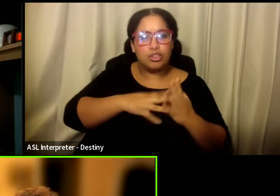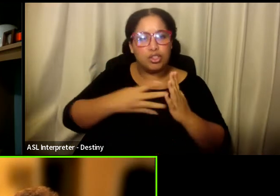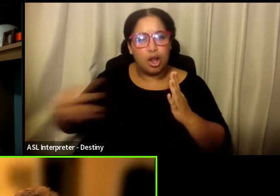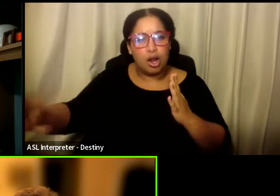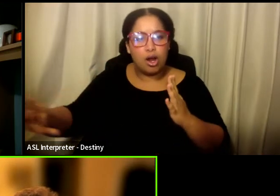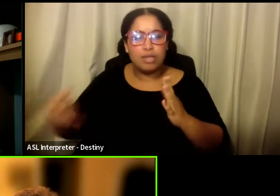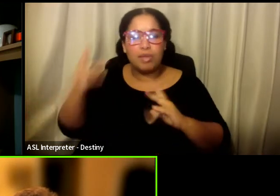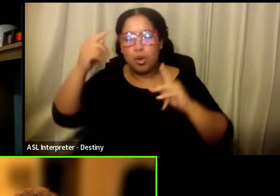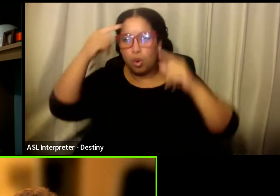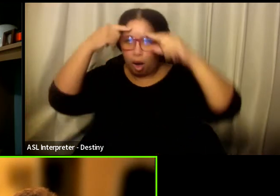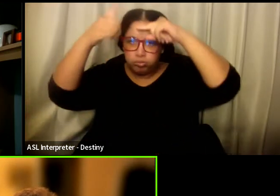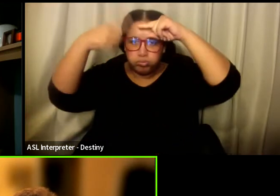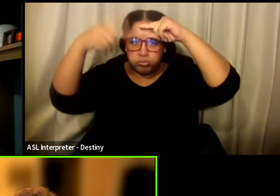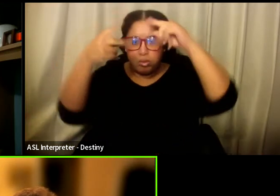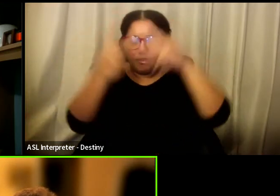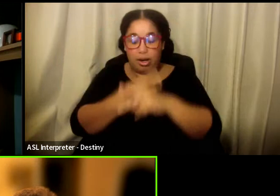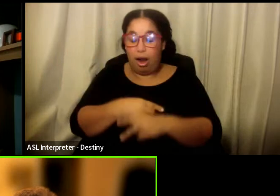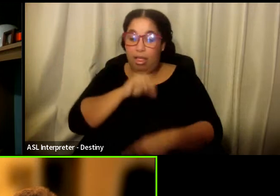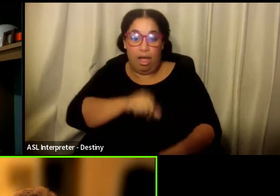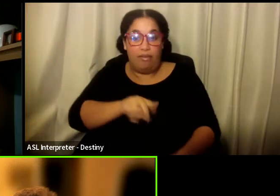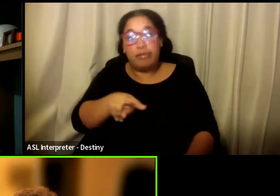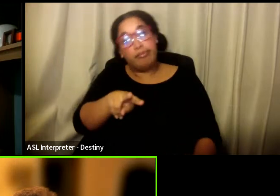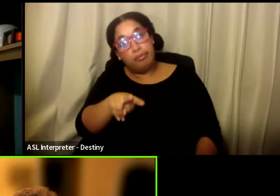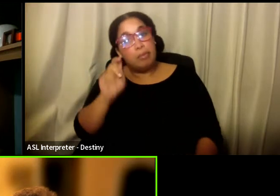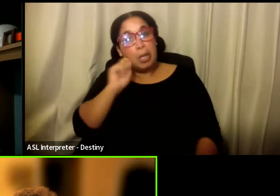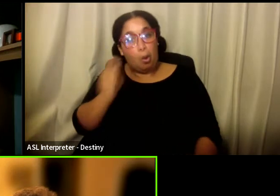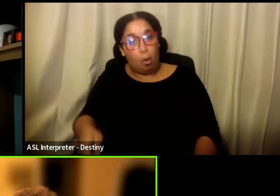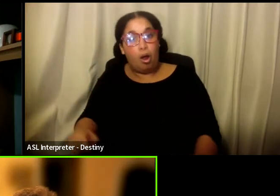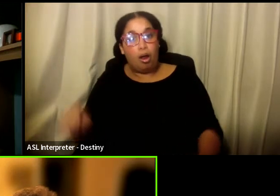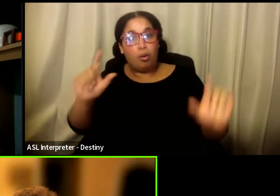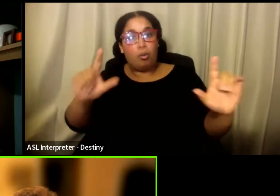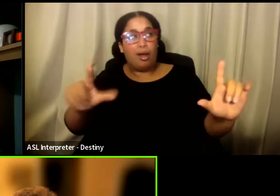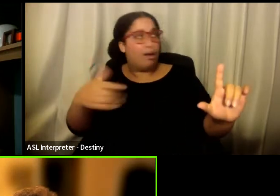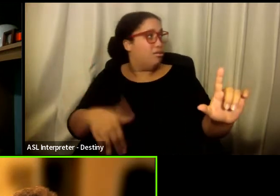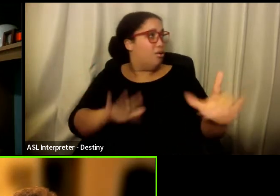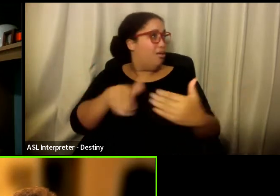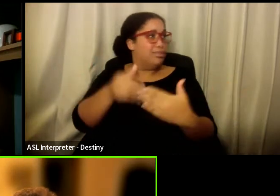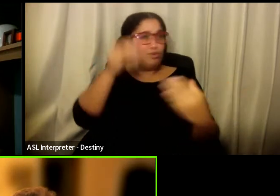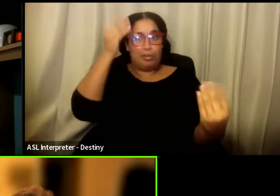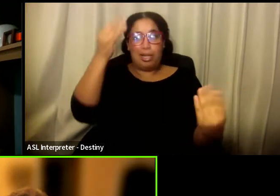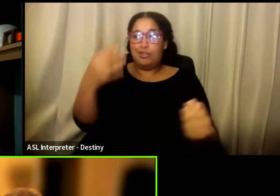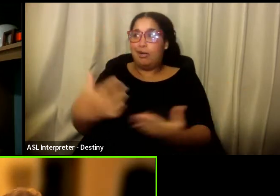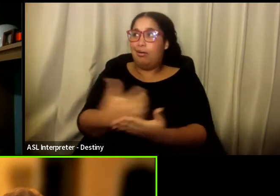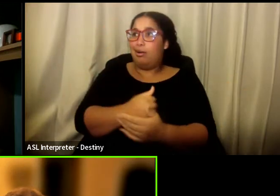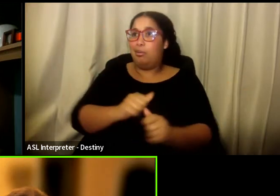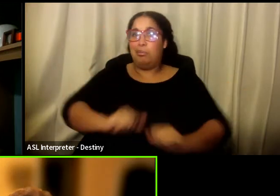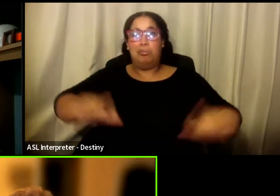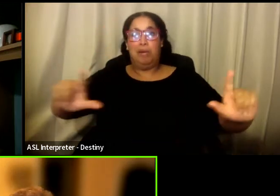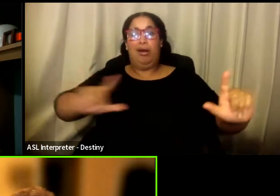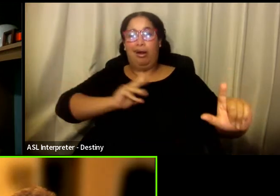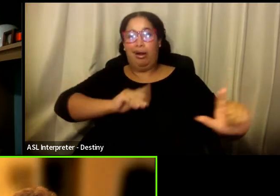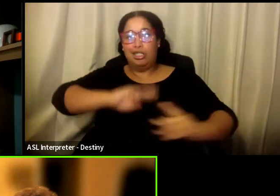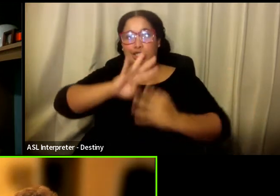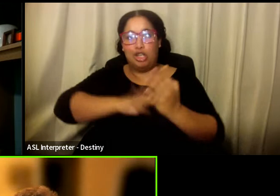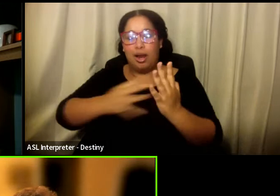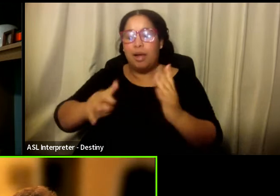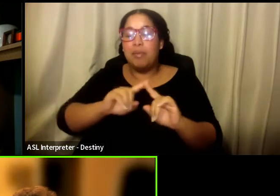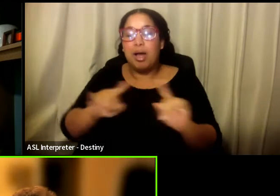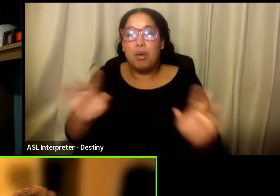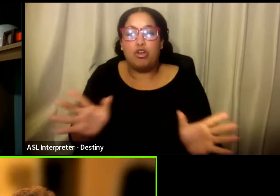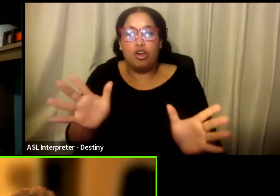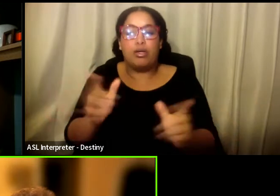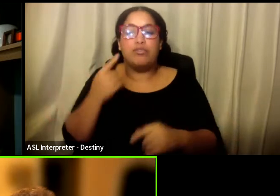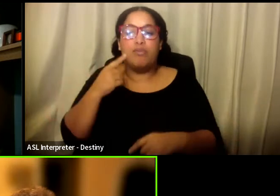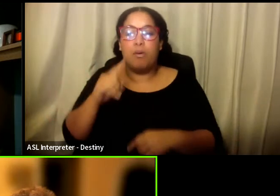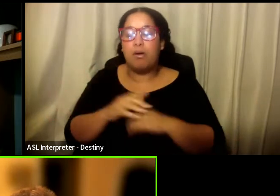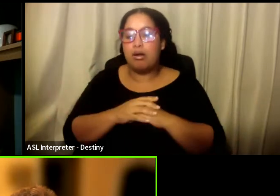love that stuff too. I mean, I'm fascinated by it, and I'm impressed that all this information you guys can generate, but just want to just encourage,